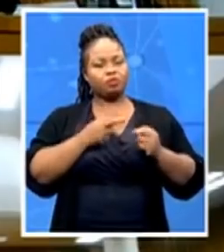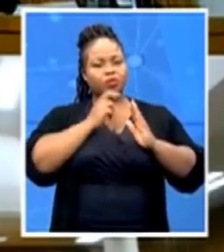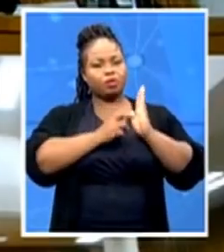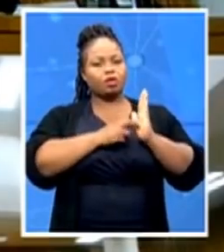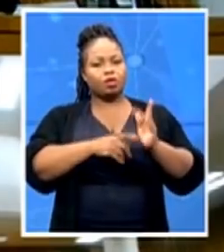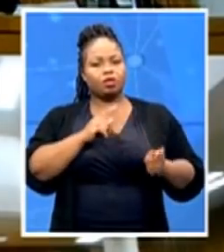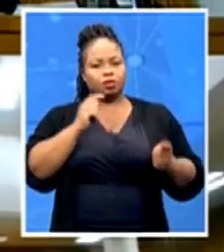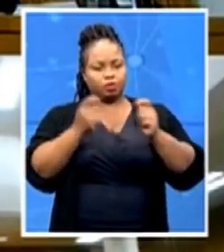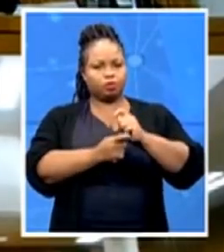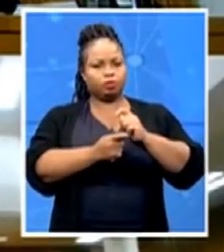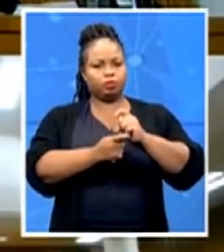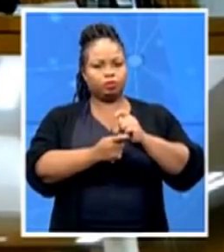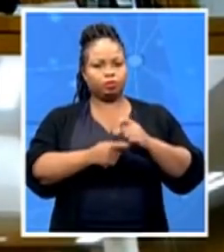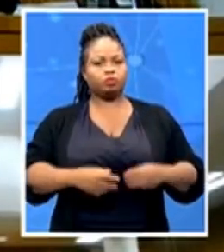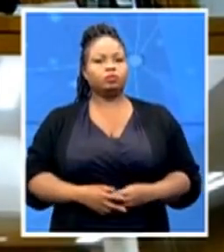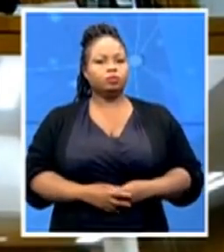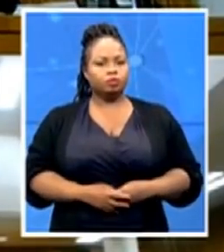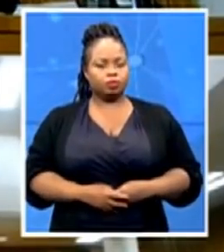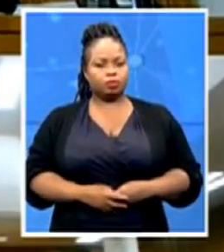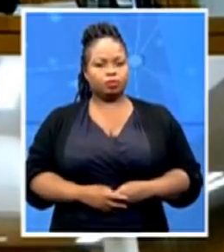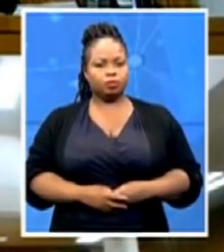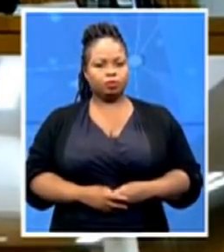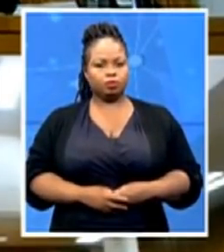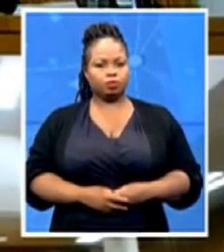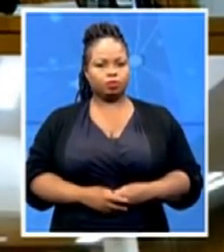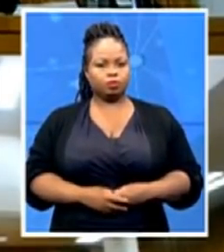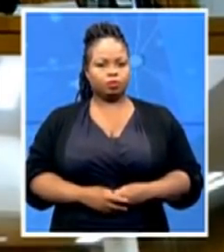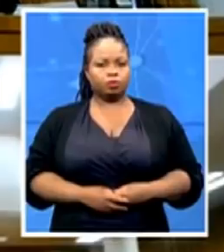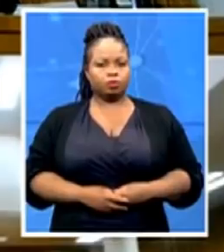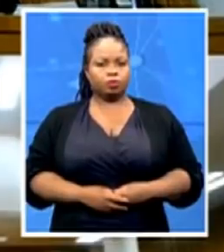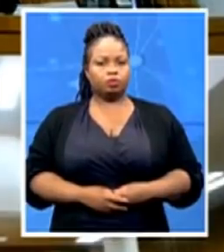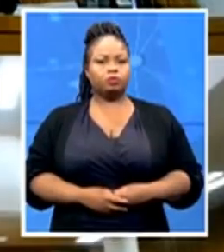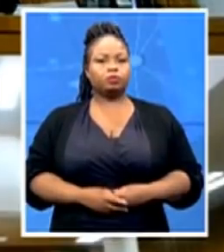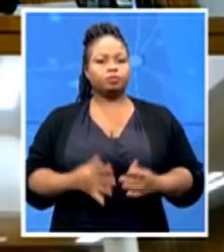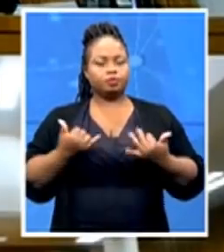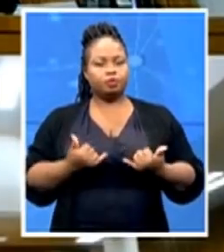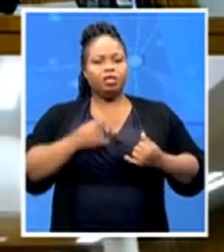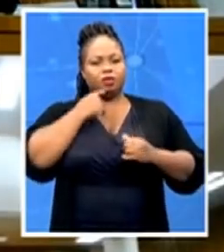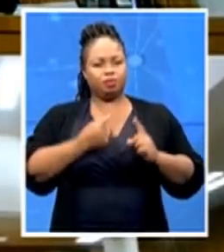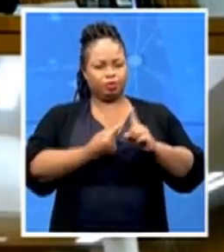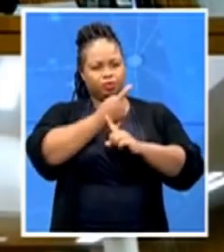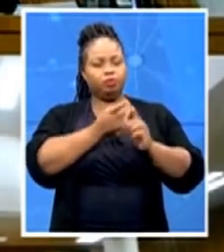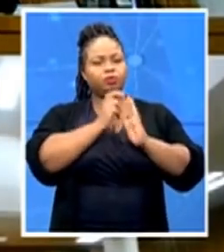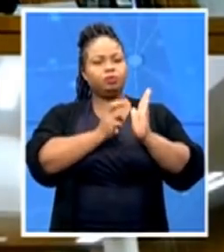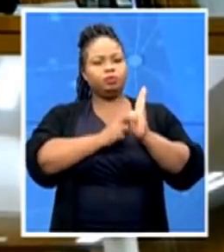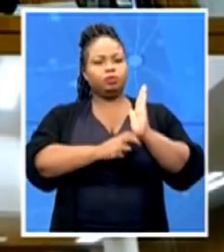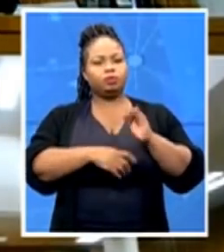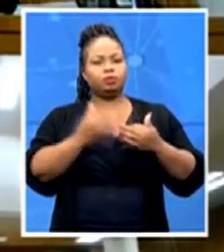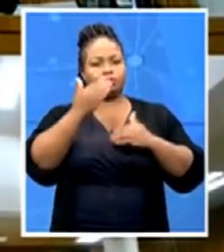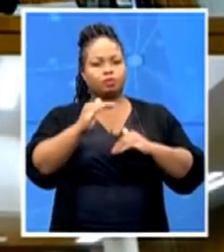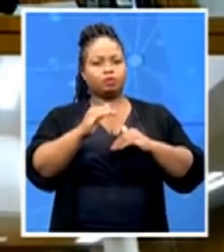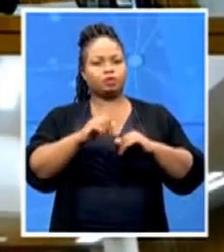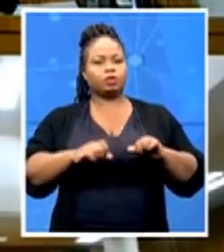In this regard, she invokes the rule of law, sections 7 sub 2 and 23 of the Constitution, that's the right to fair labour